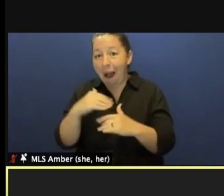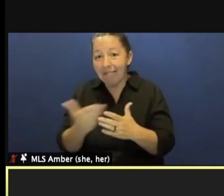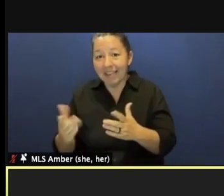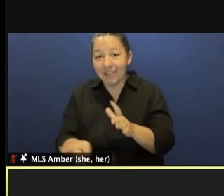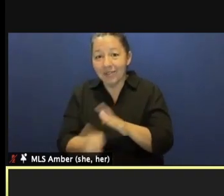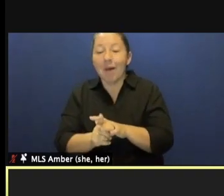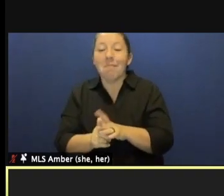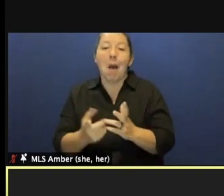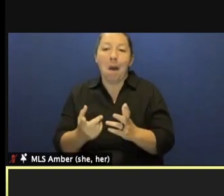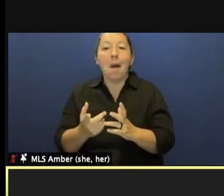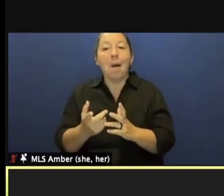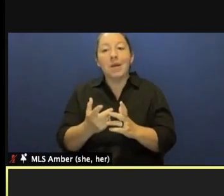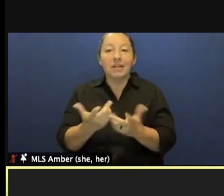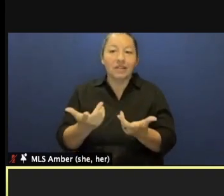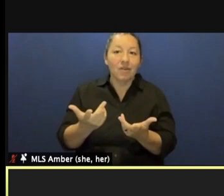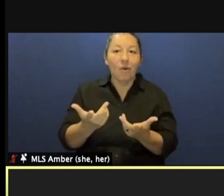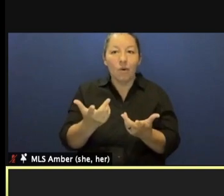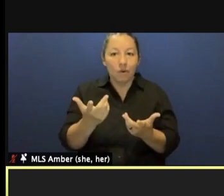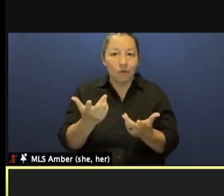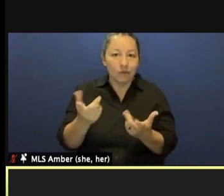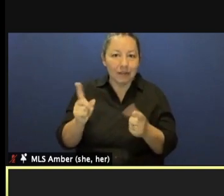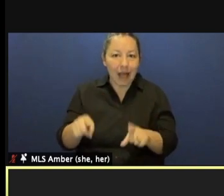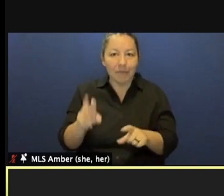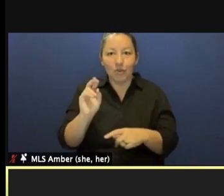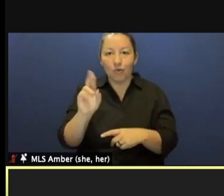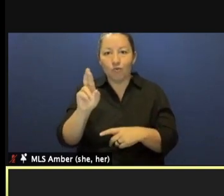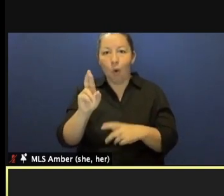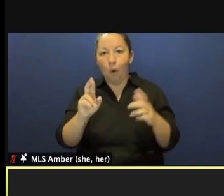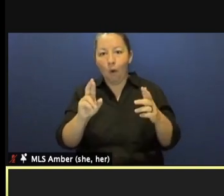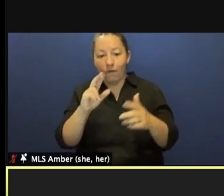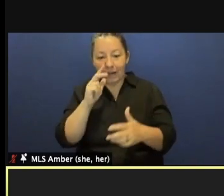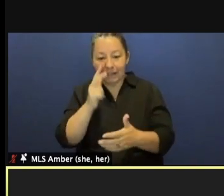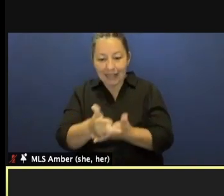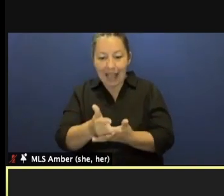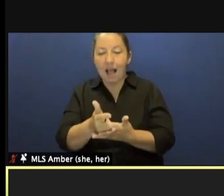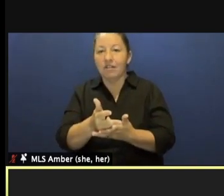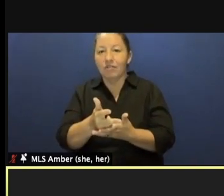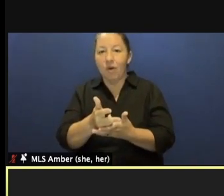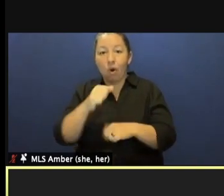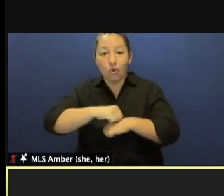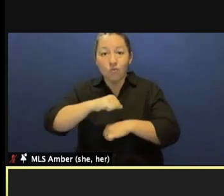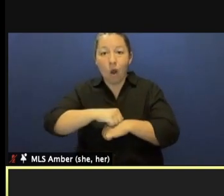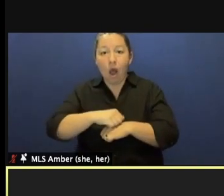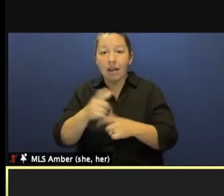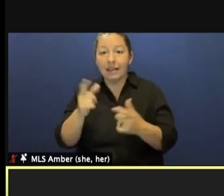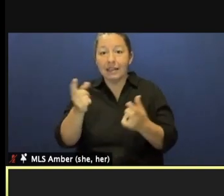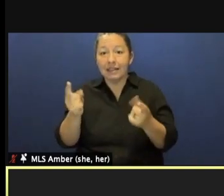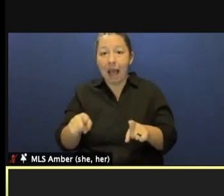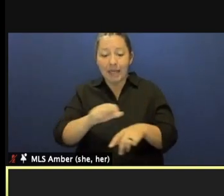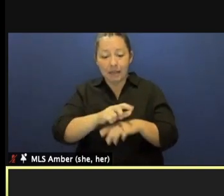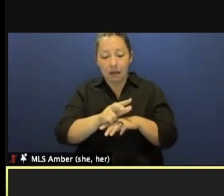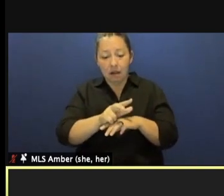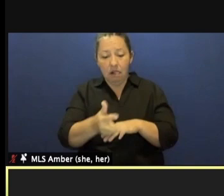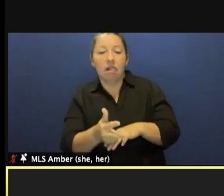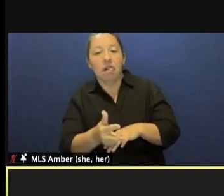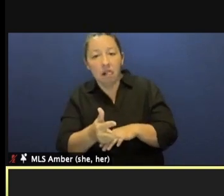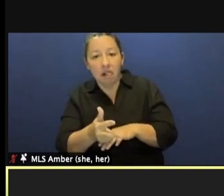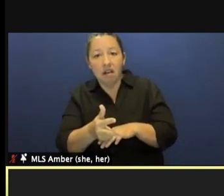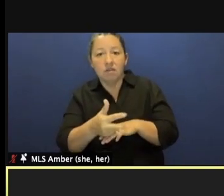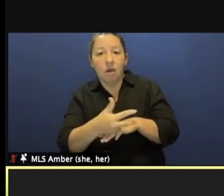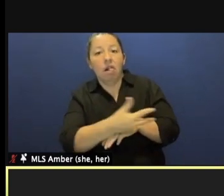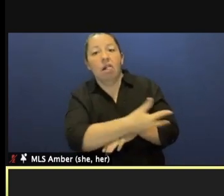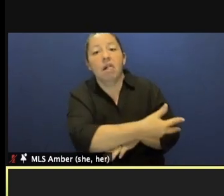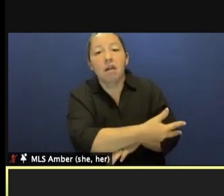on a rock and twists the entire exit means. And so we've been doing testing with this as